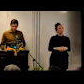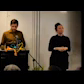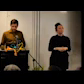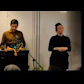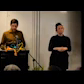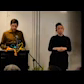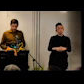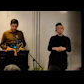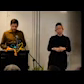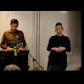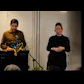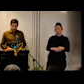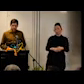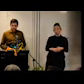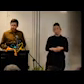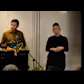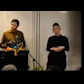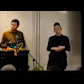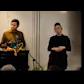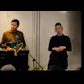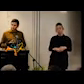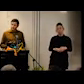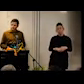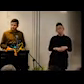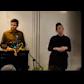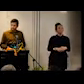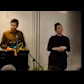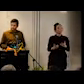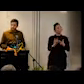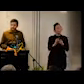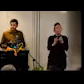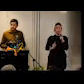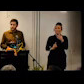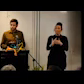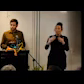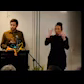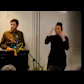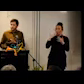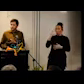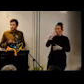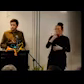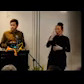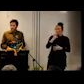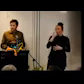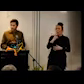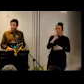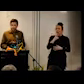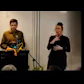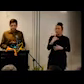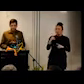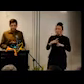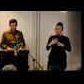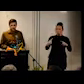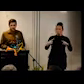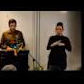But another thing that really happens in our brains as we get older, it's very important for this cross-communication